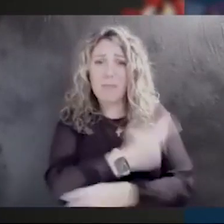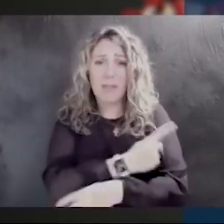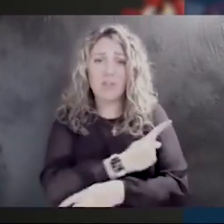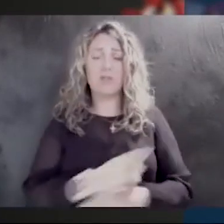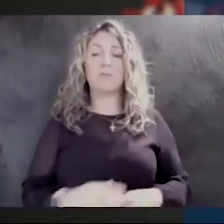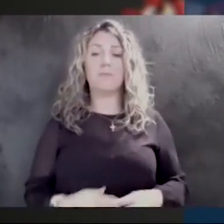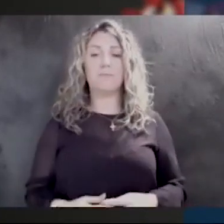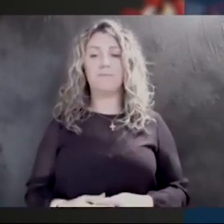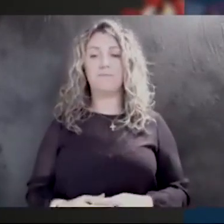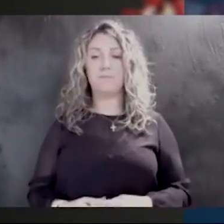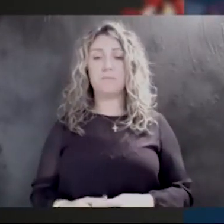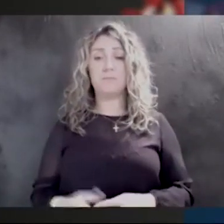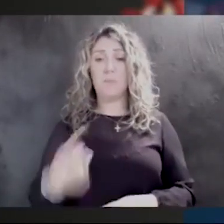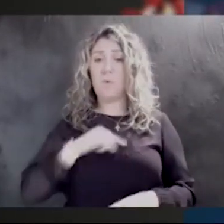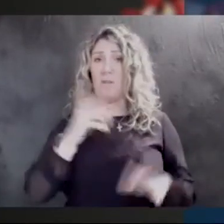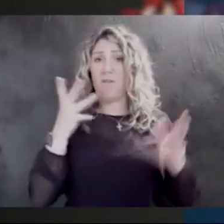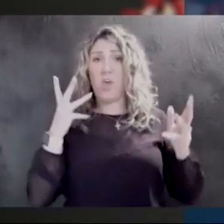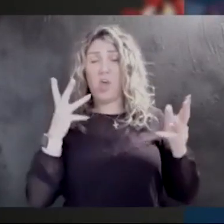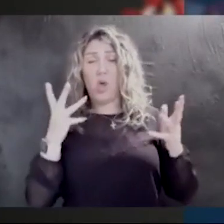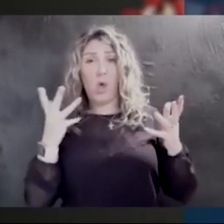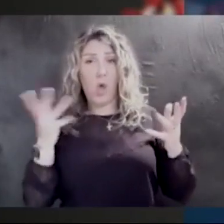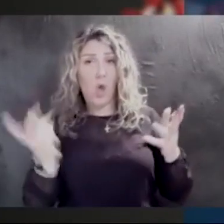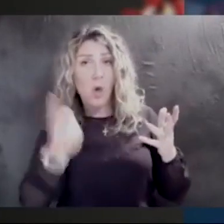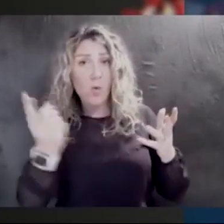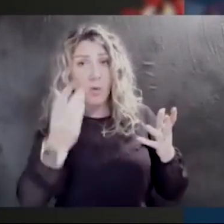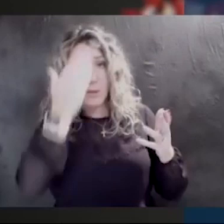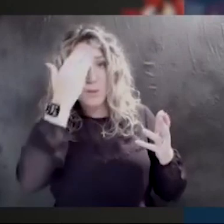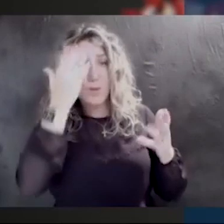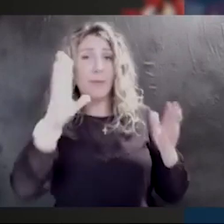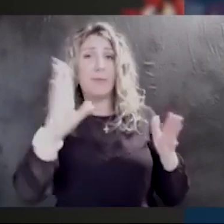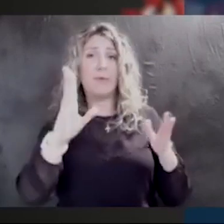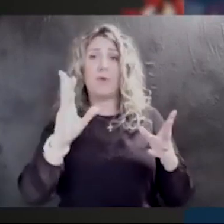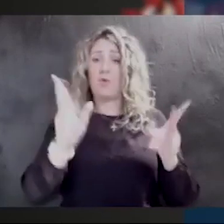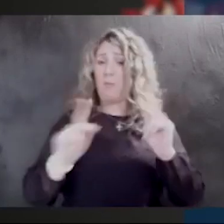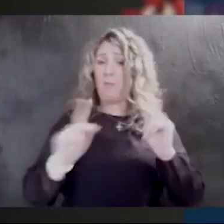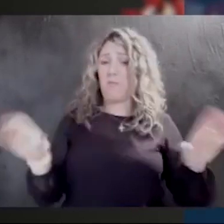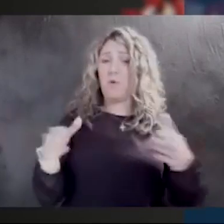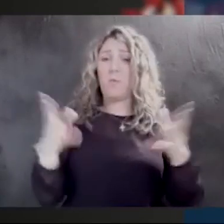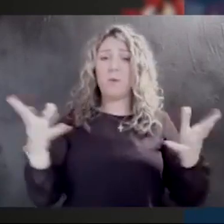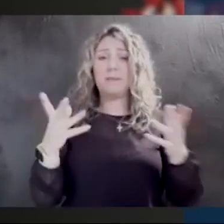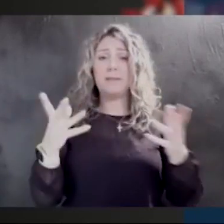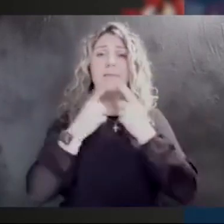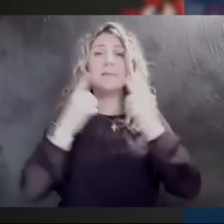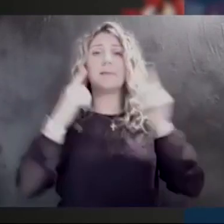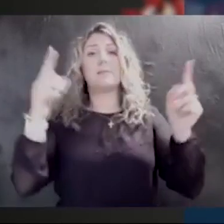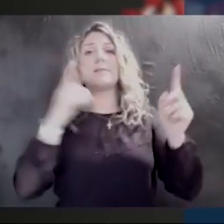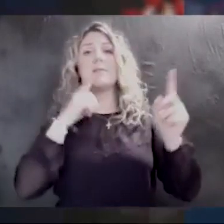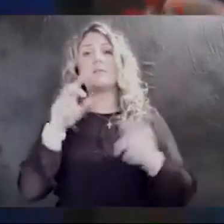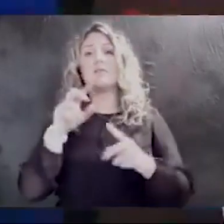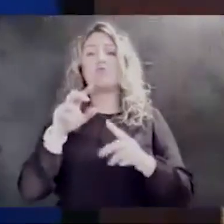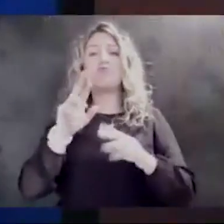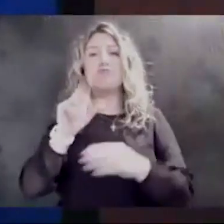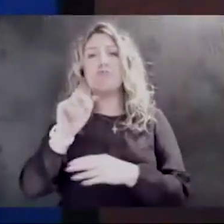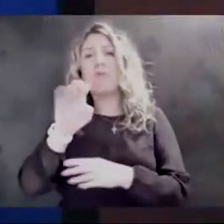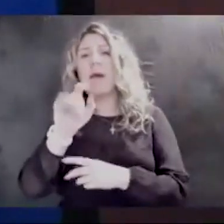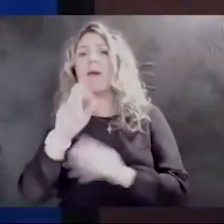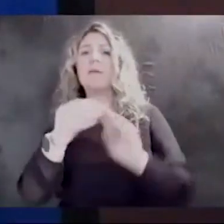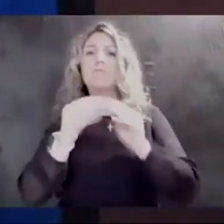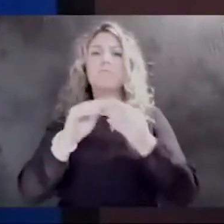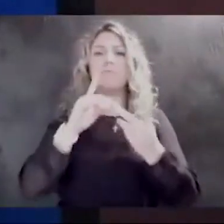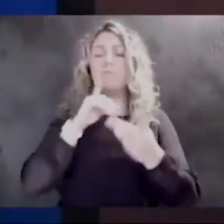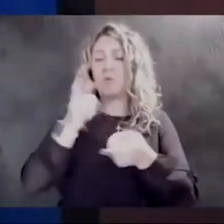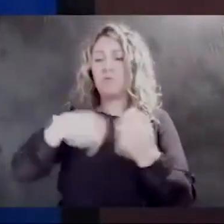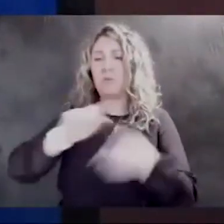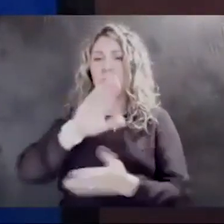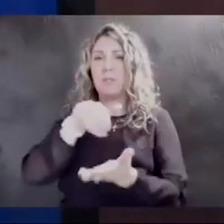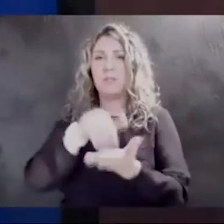known, in that patient population, what's your success rate? And that's where we turn to the transplant literature, because transplants did a pretty good job of seeing what